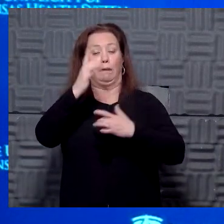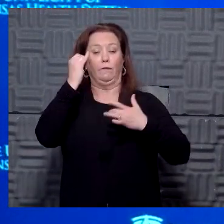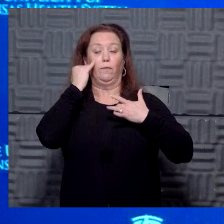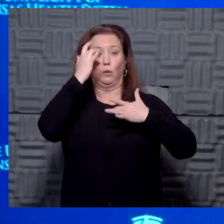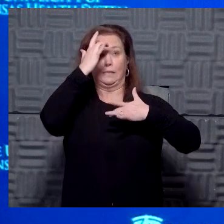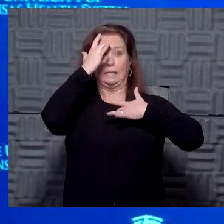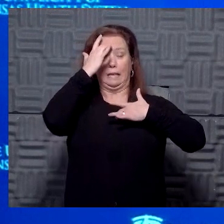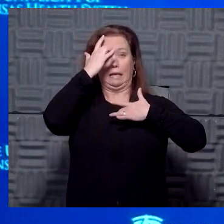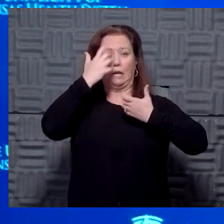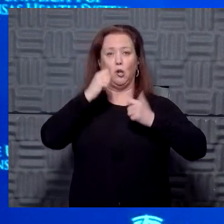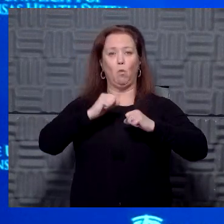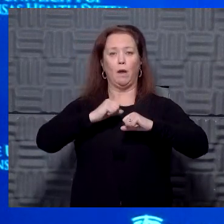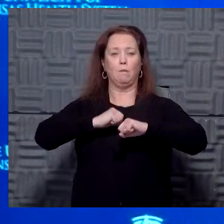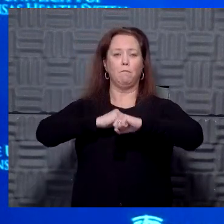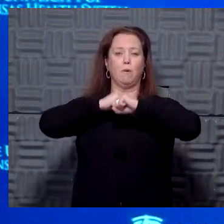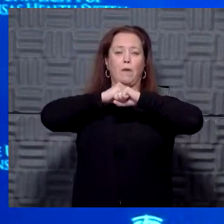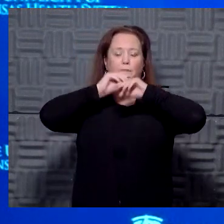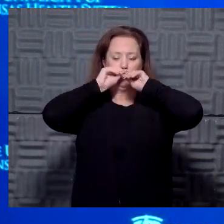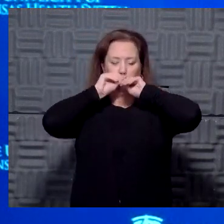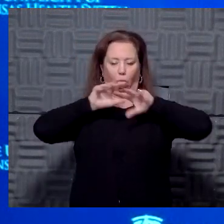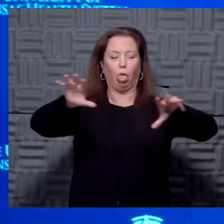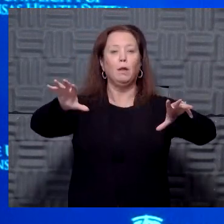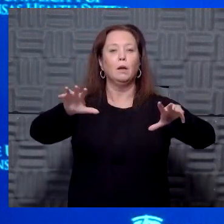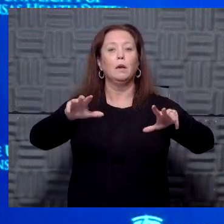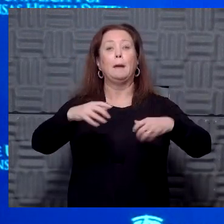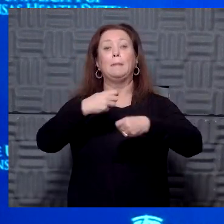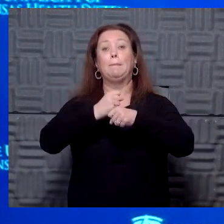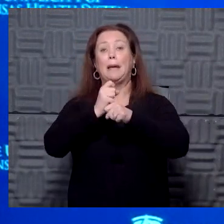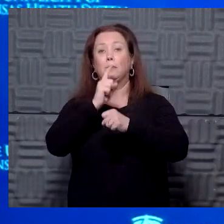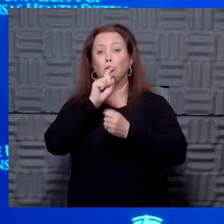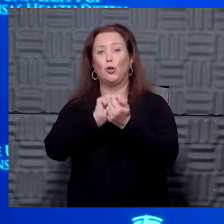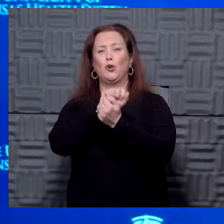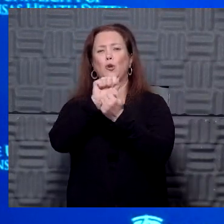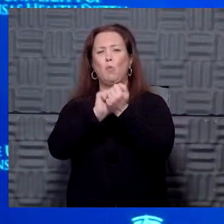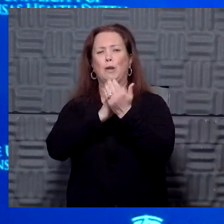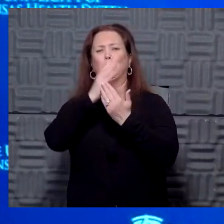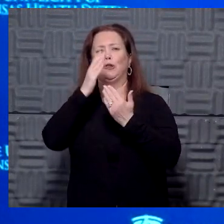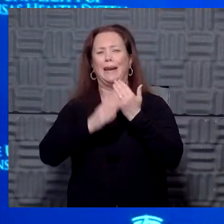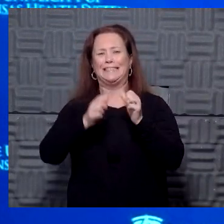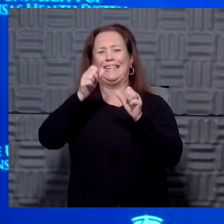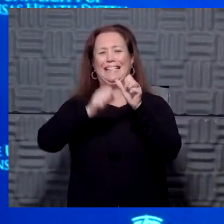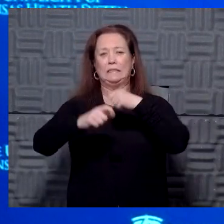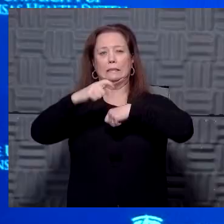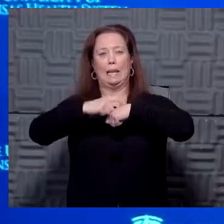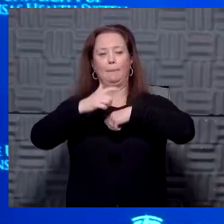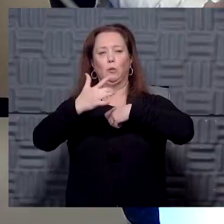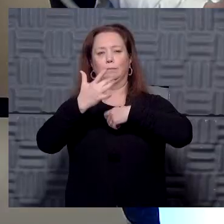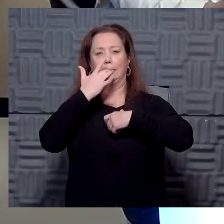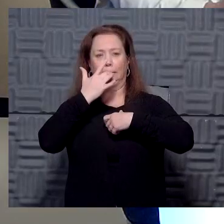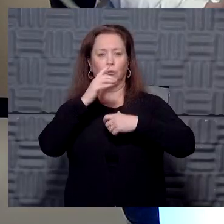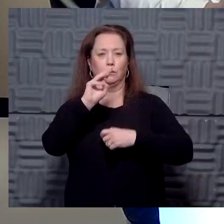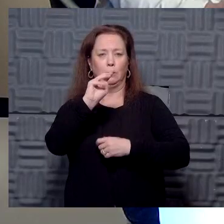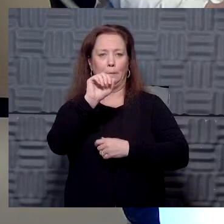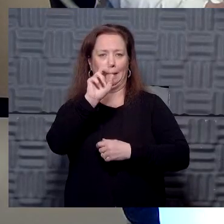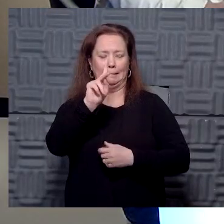to prevent your mucus from getting away from you. But you better make sure you wash your hands every time you touch the mask.